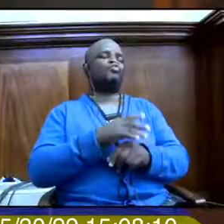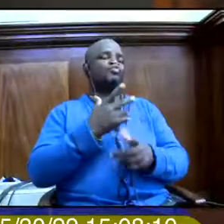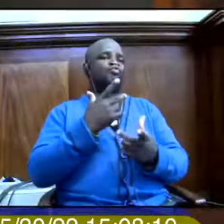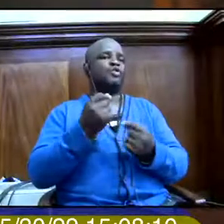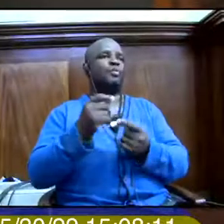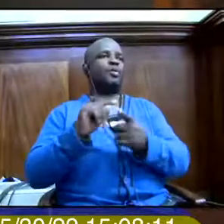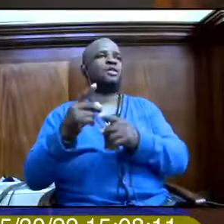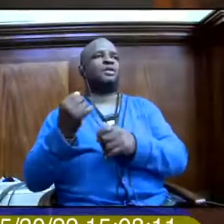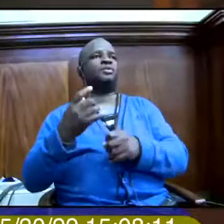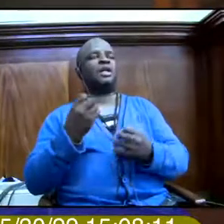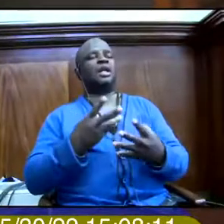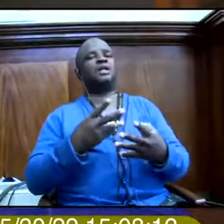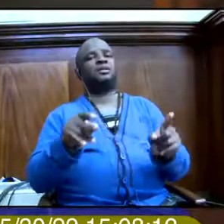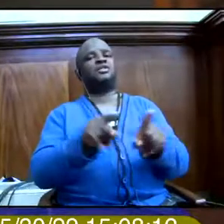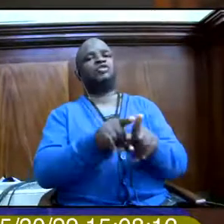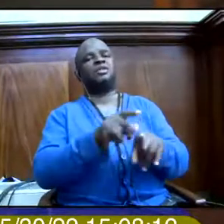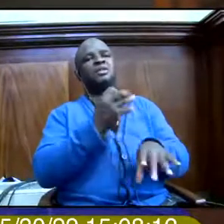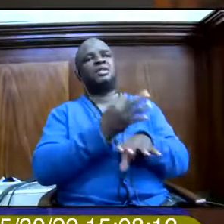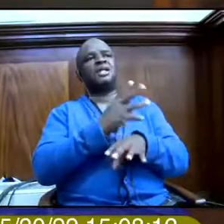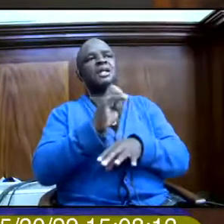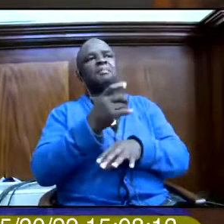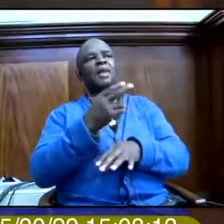common the democracy